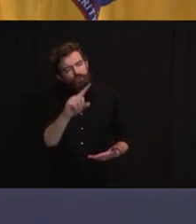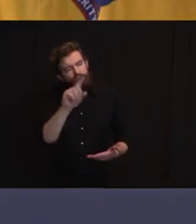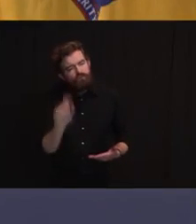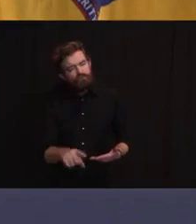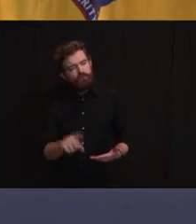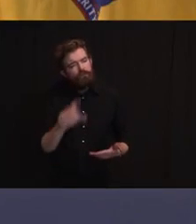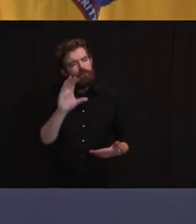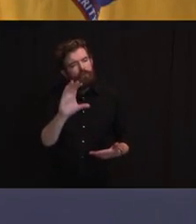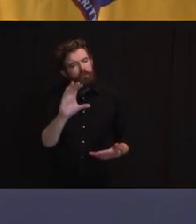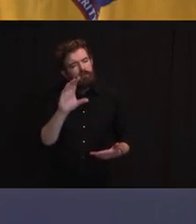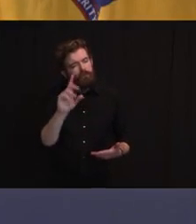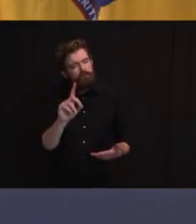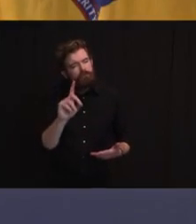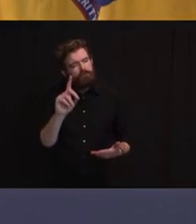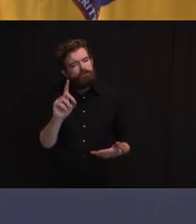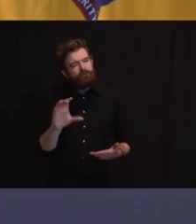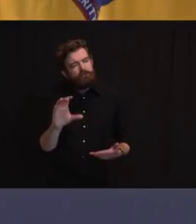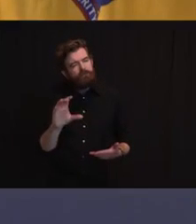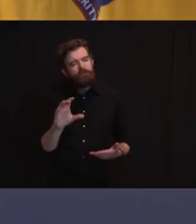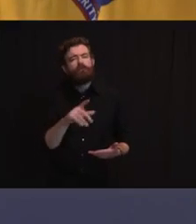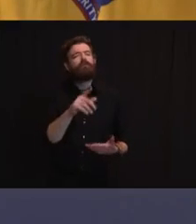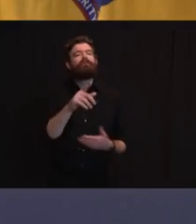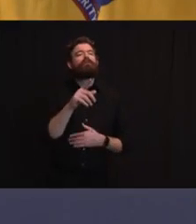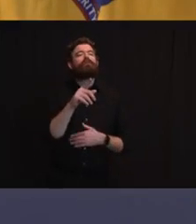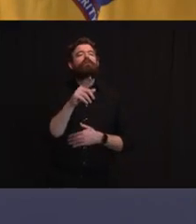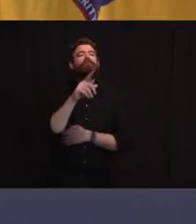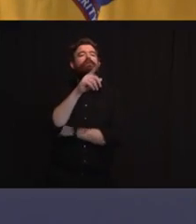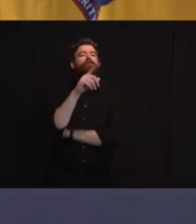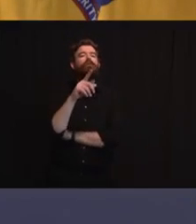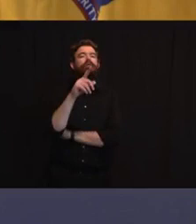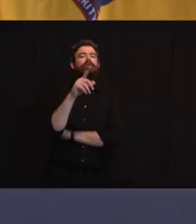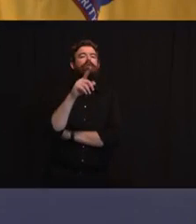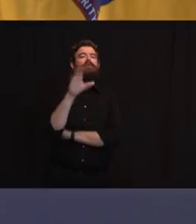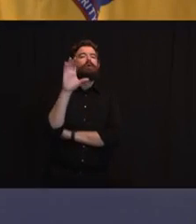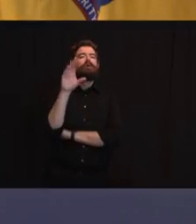give any guidance, at least initially, on racial